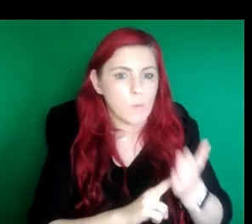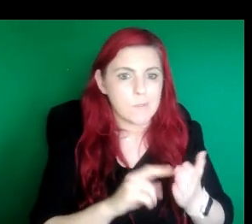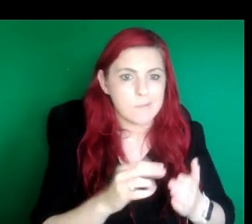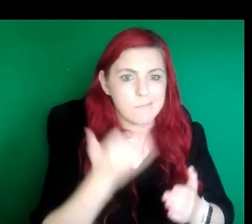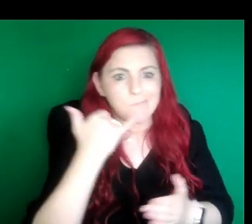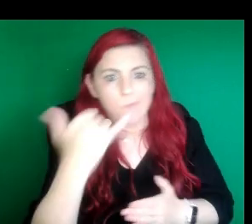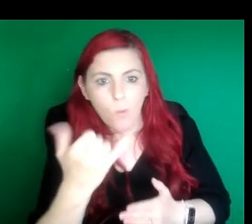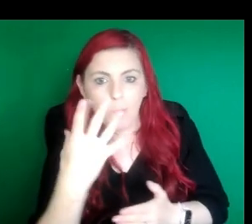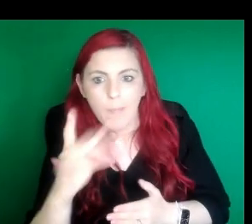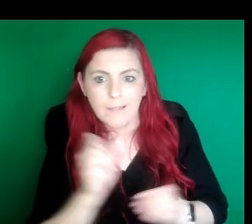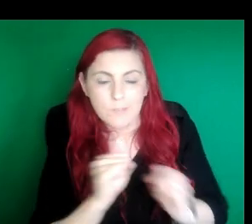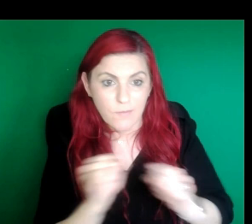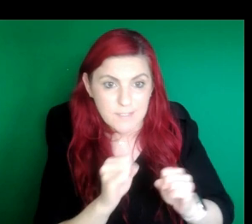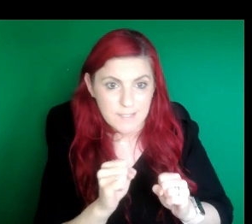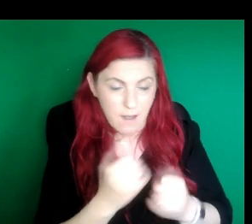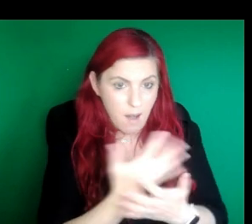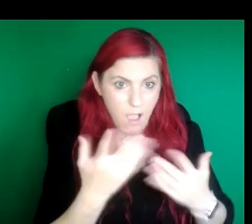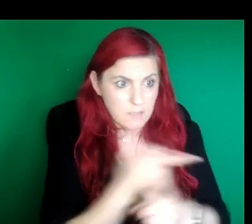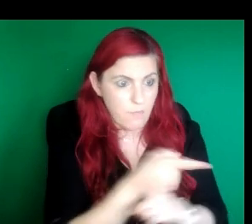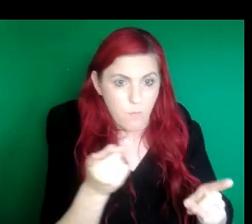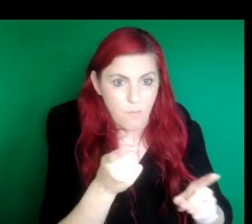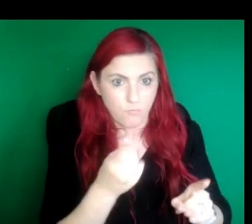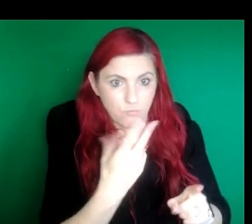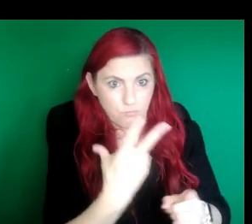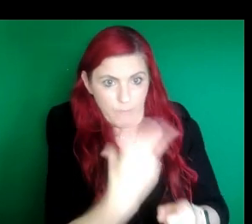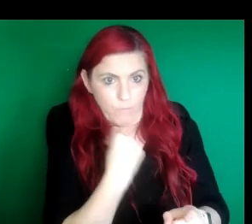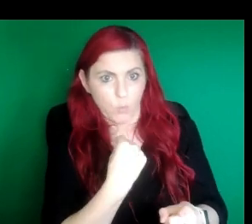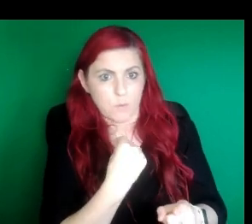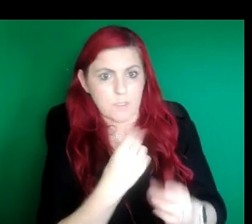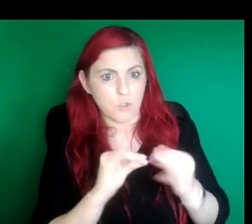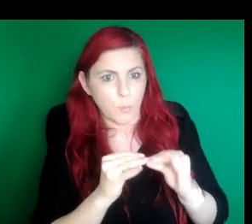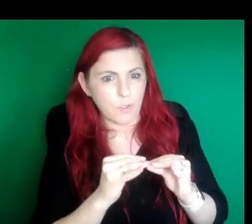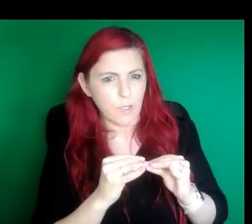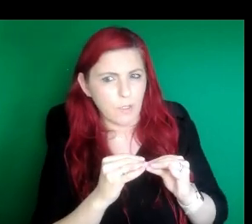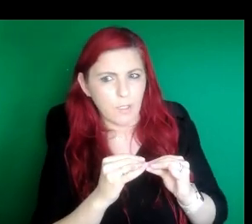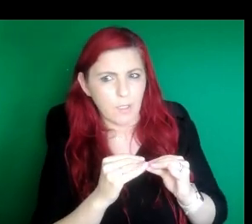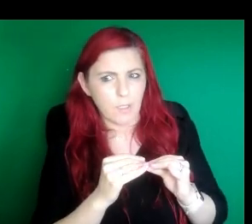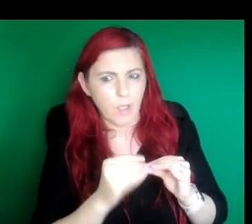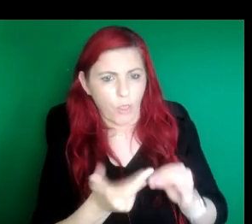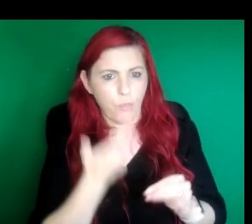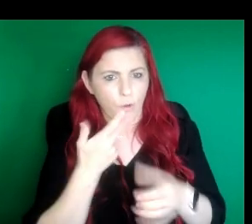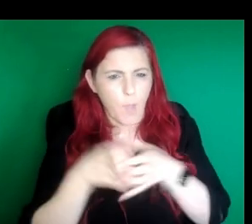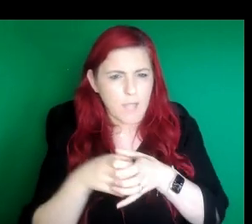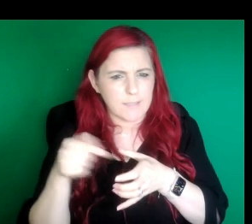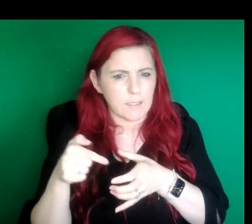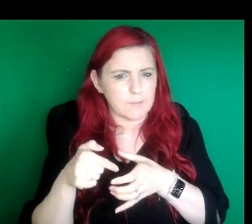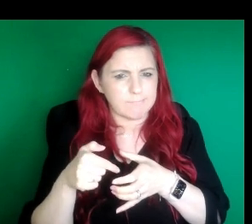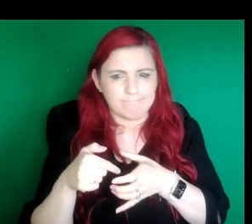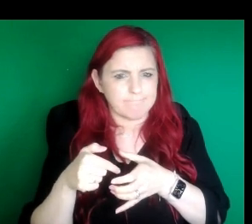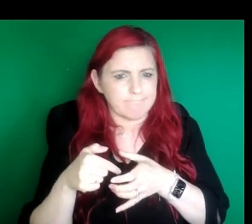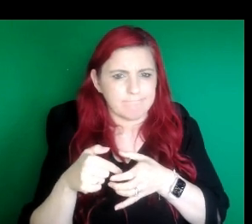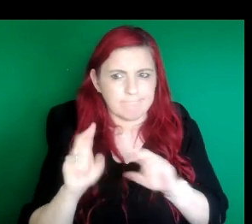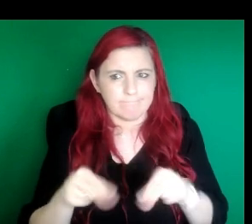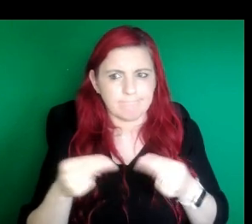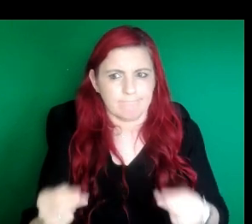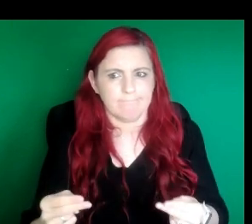so had gotten themselves a relay interpreter from the appropriate measures and been told, no, it's not safe to have this. I'm not doing it